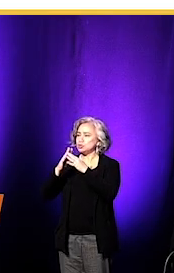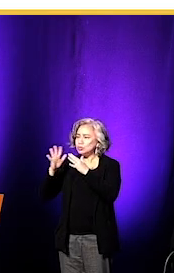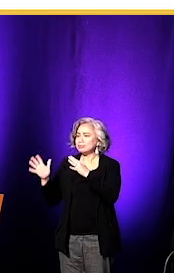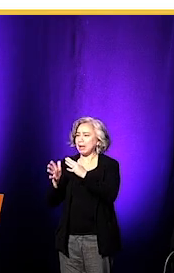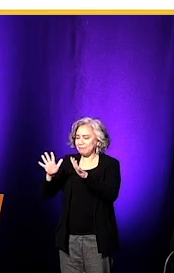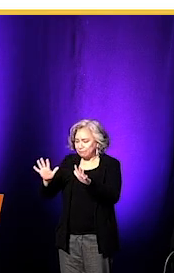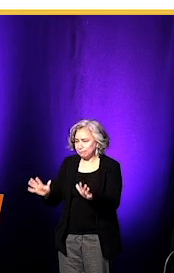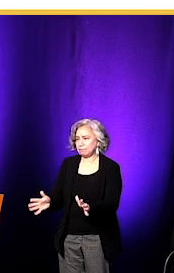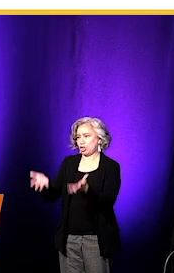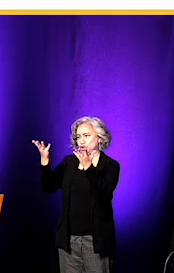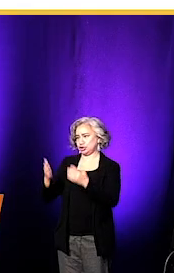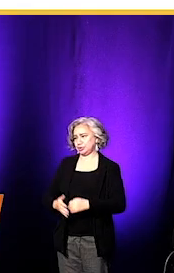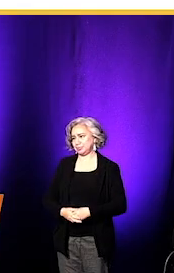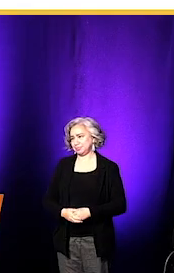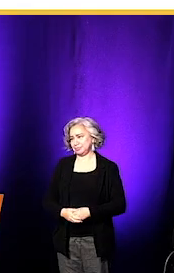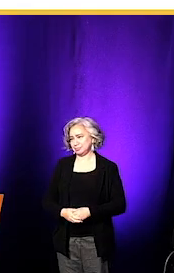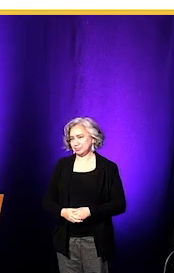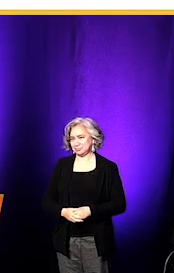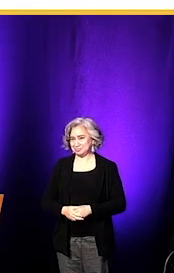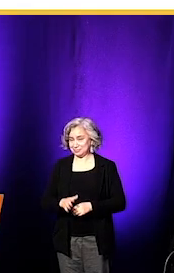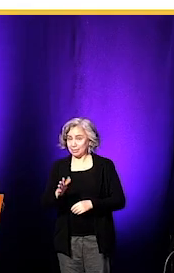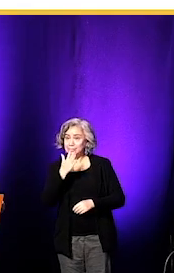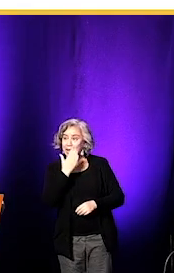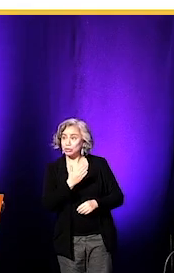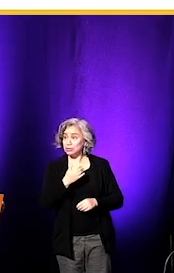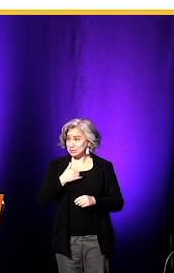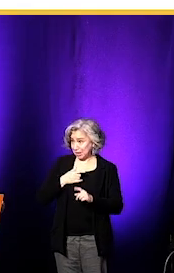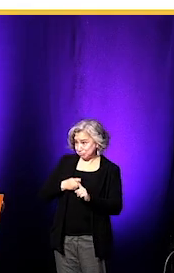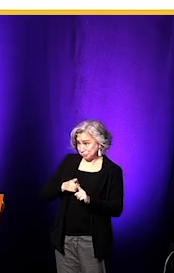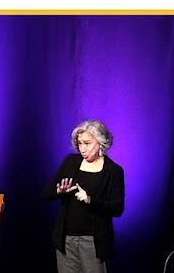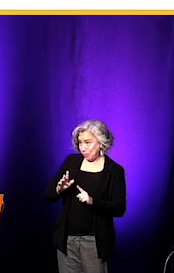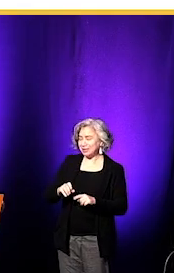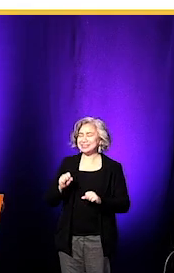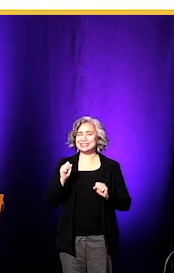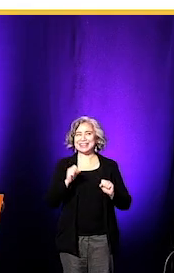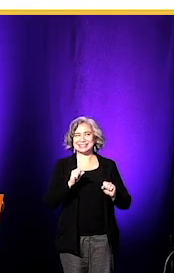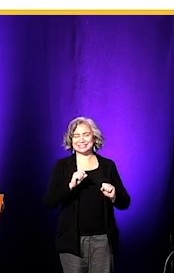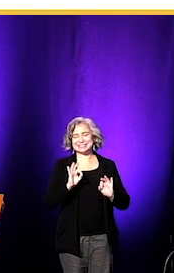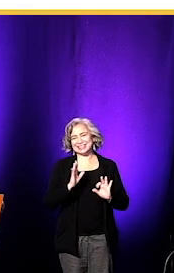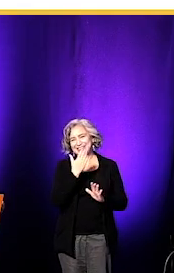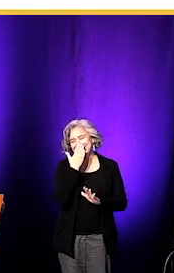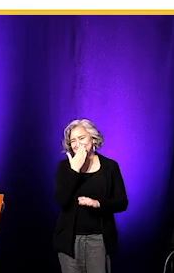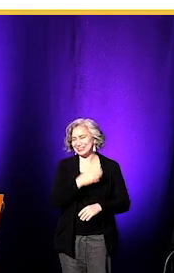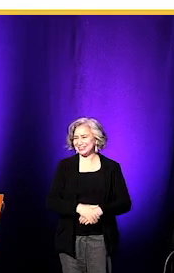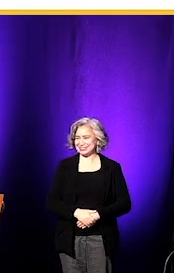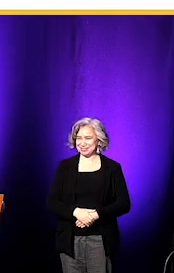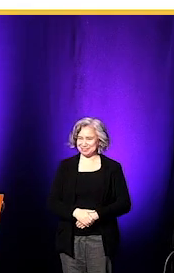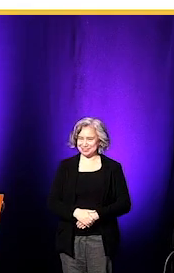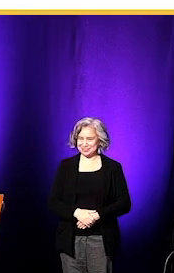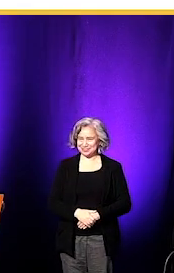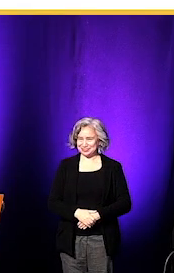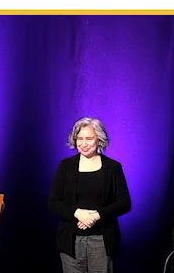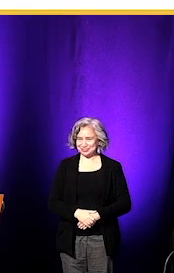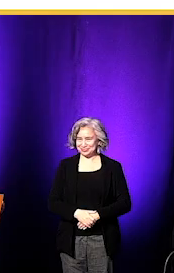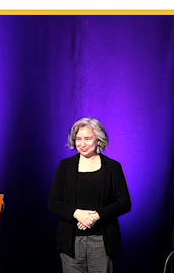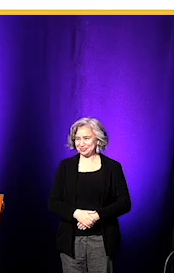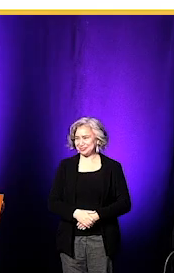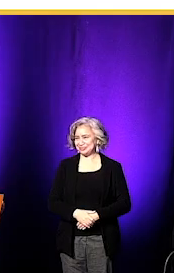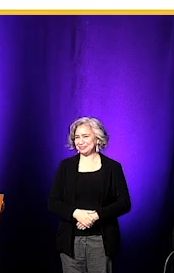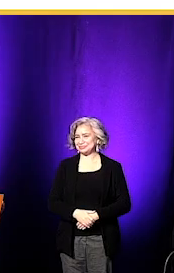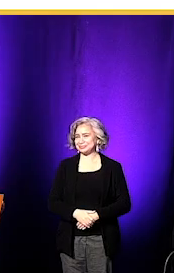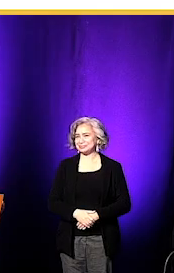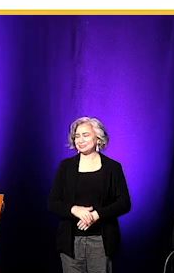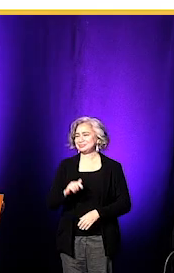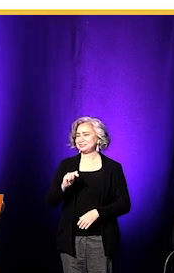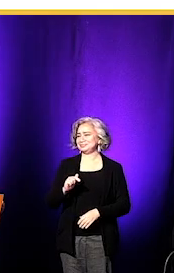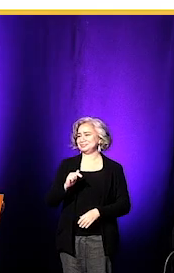Does that even get to what you were asking? It does. I don't Yeah, know. it does. It was great. Hi. It also gets to, it